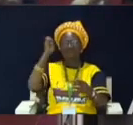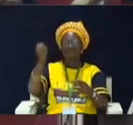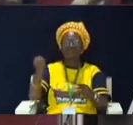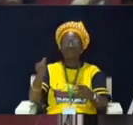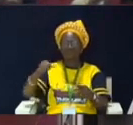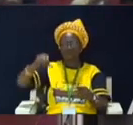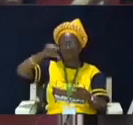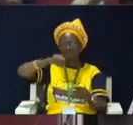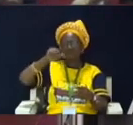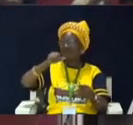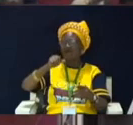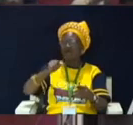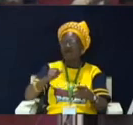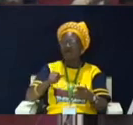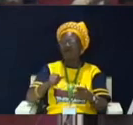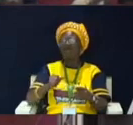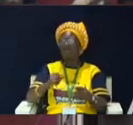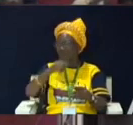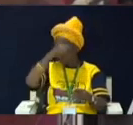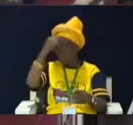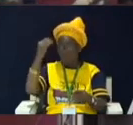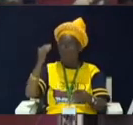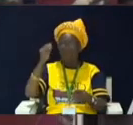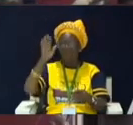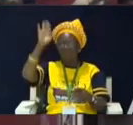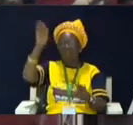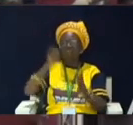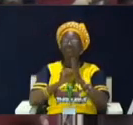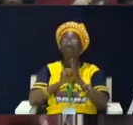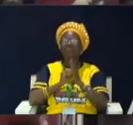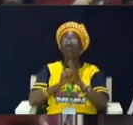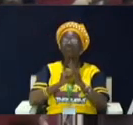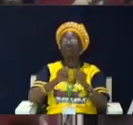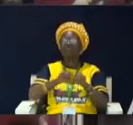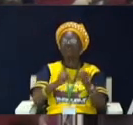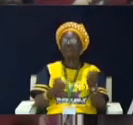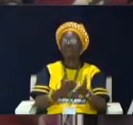because his own breakthrough came at the cross.